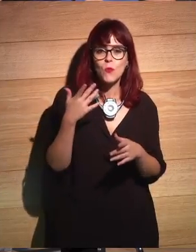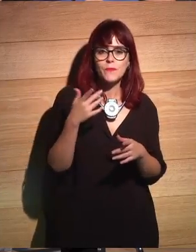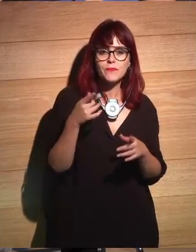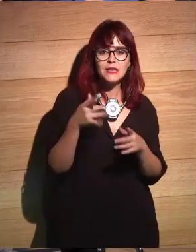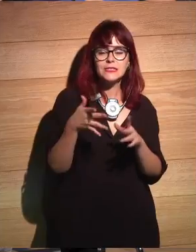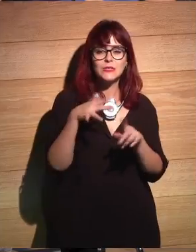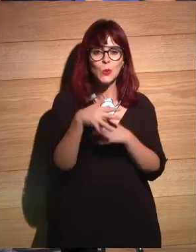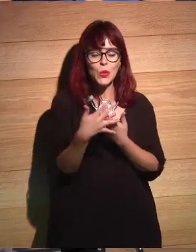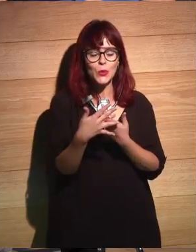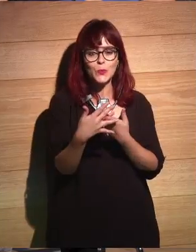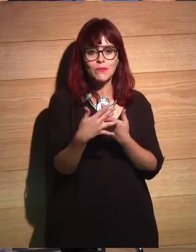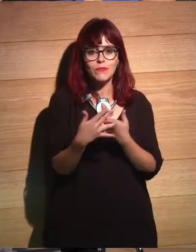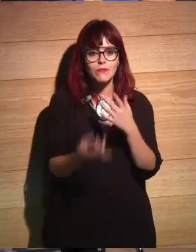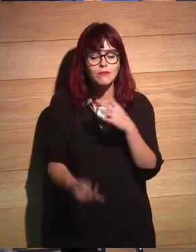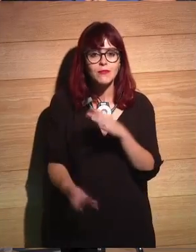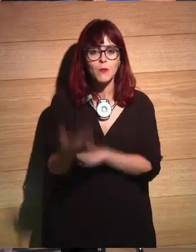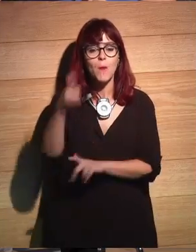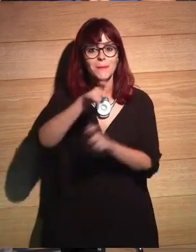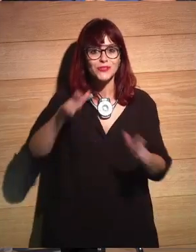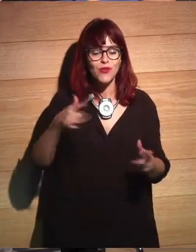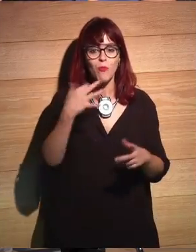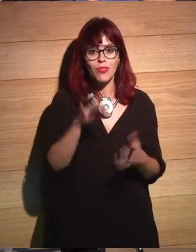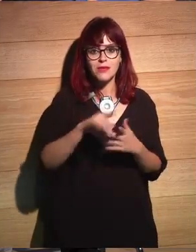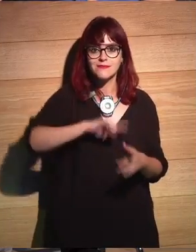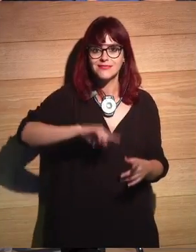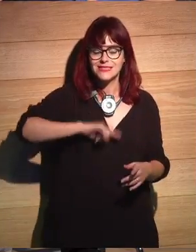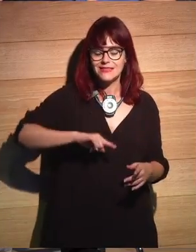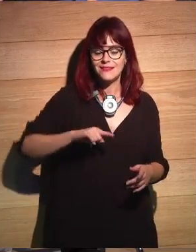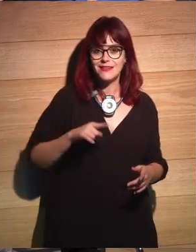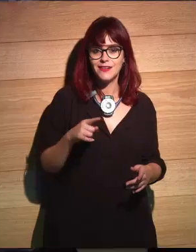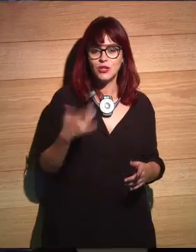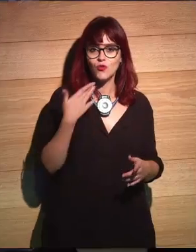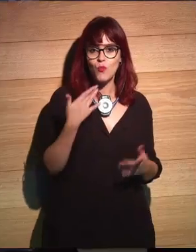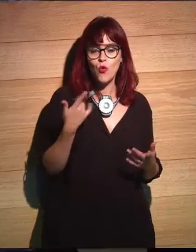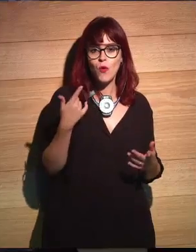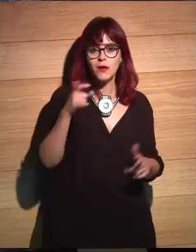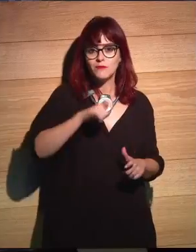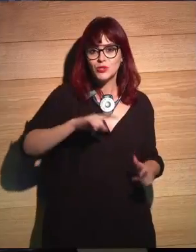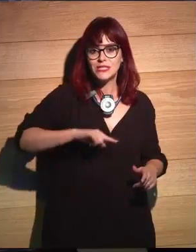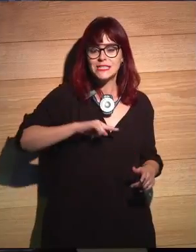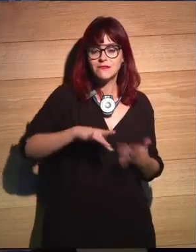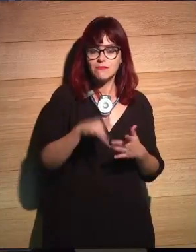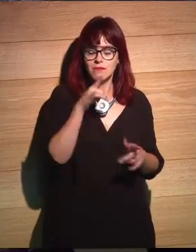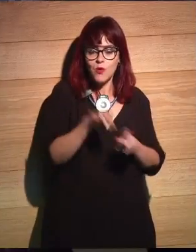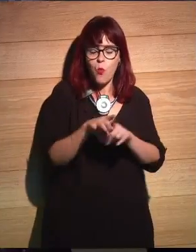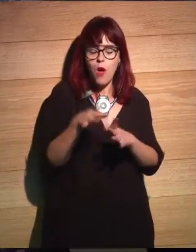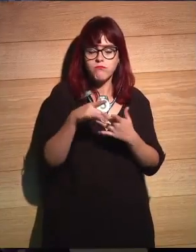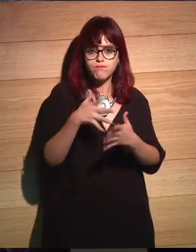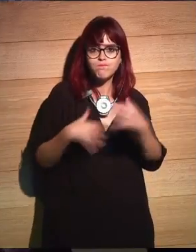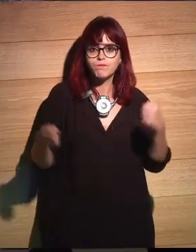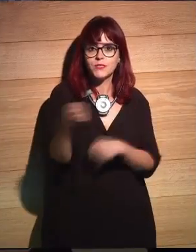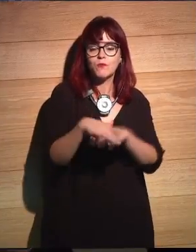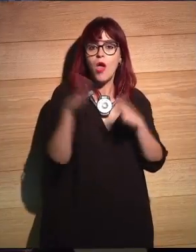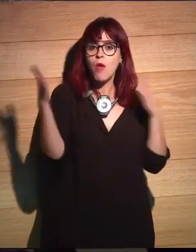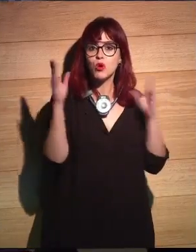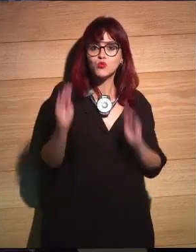though she didn't care about society. And also what you said about, I don't know if, well, I